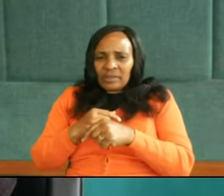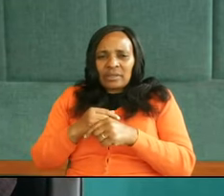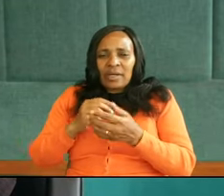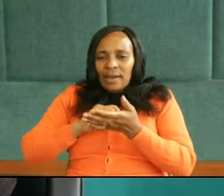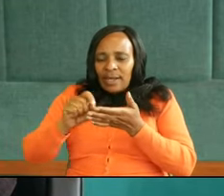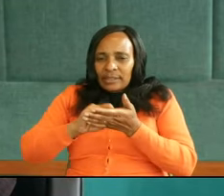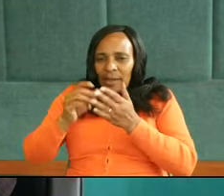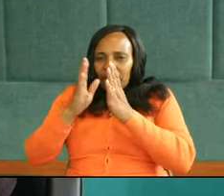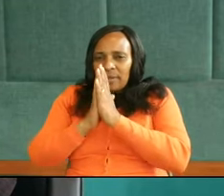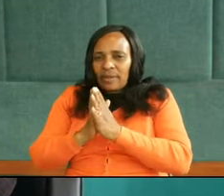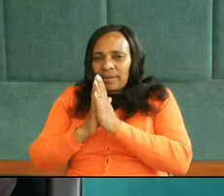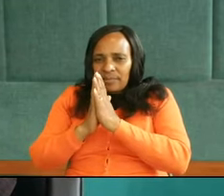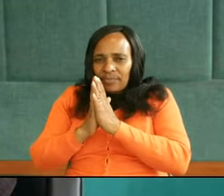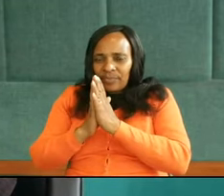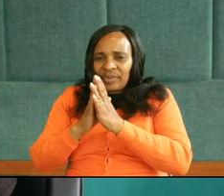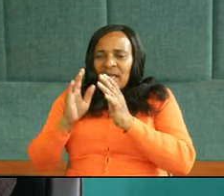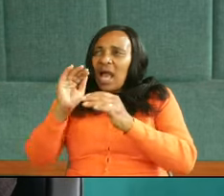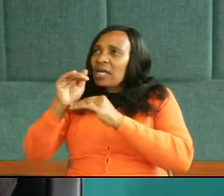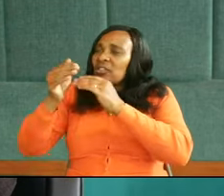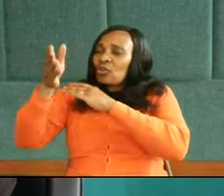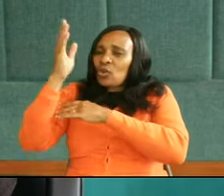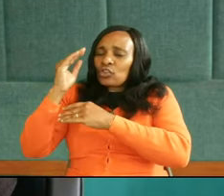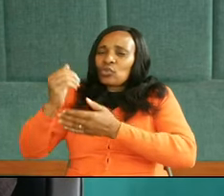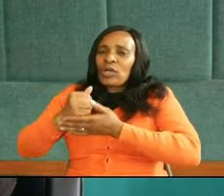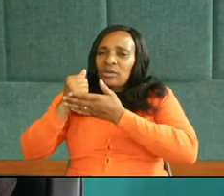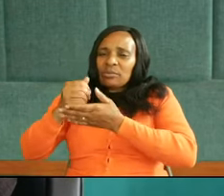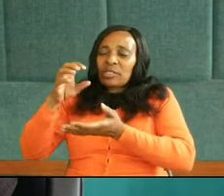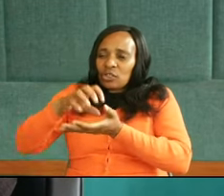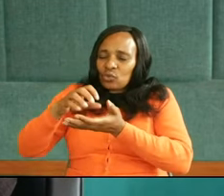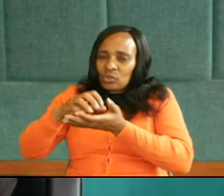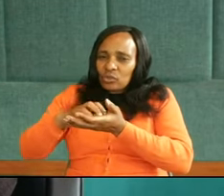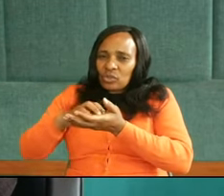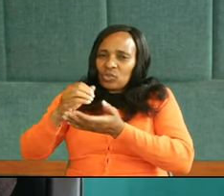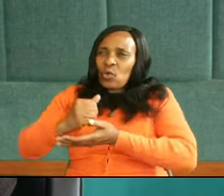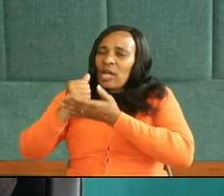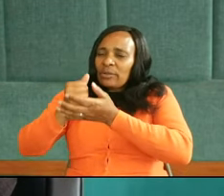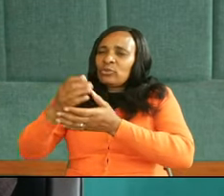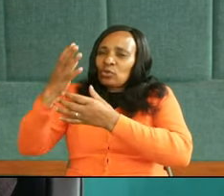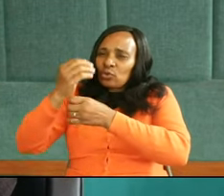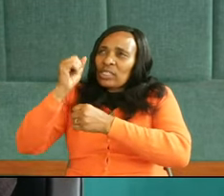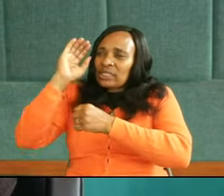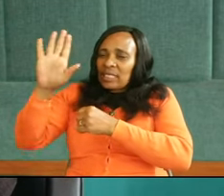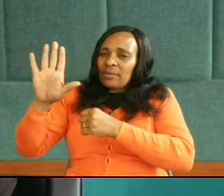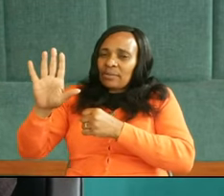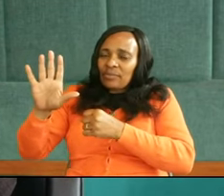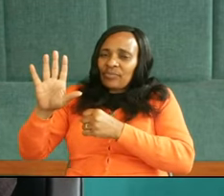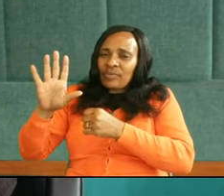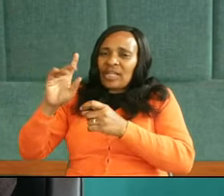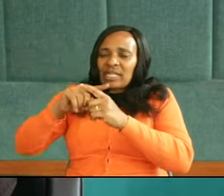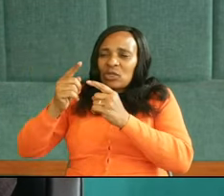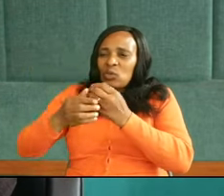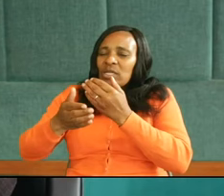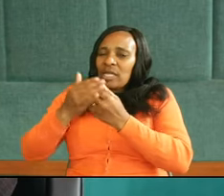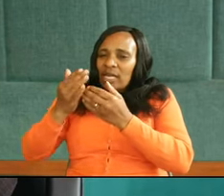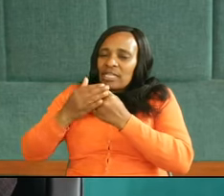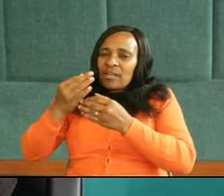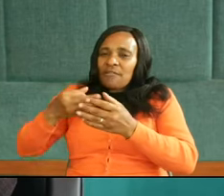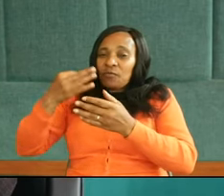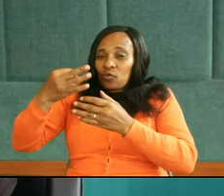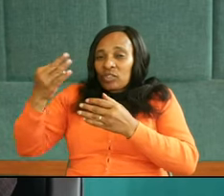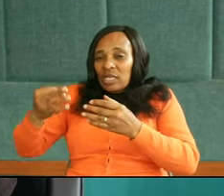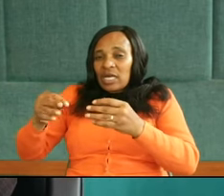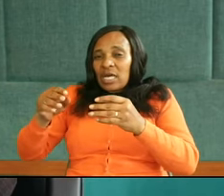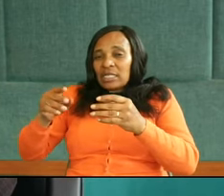prayer, asking God to just help you through that situation and to help you to trust him to that he'll take care of the future outcomes as